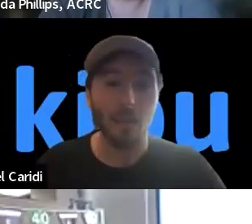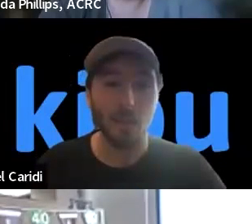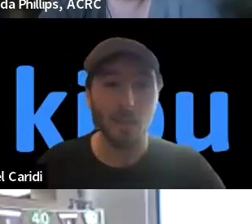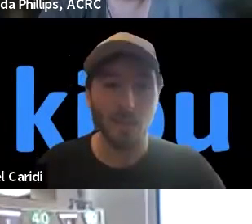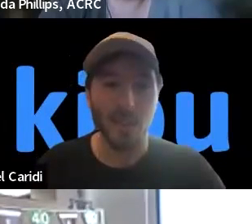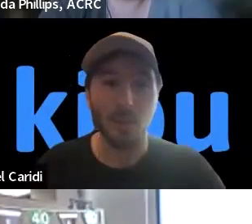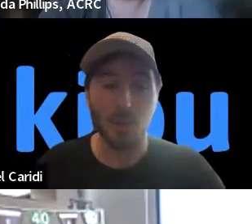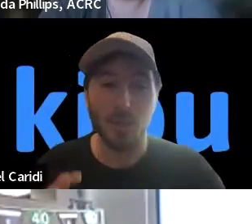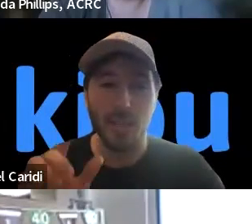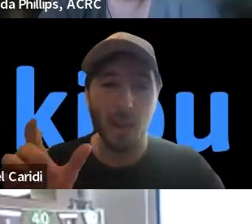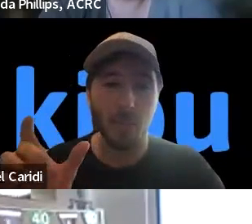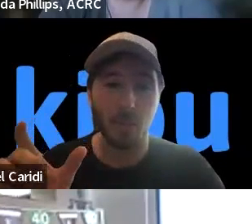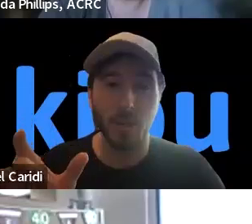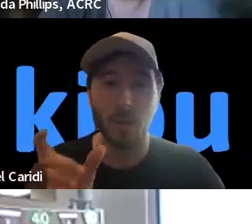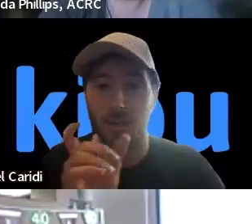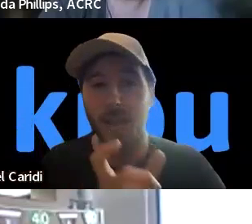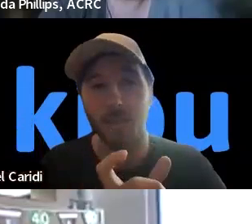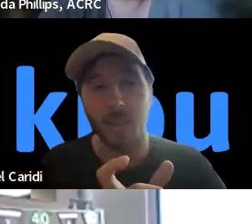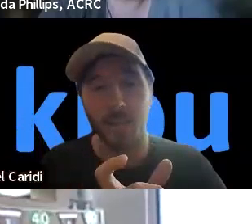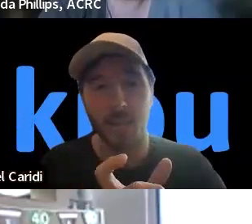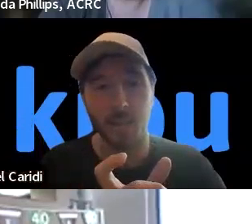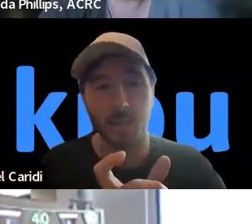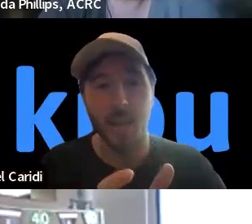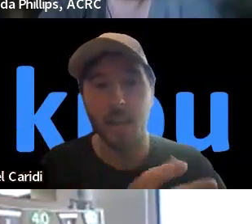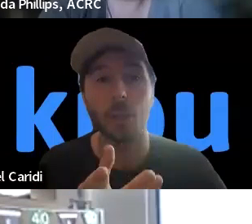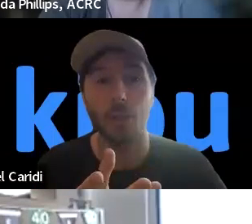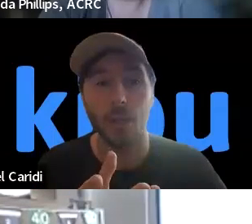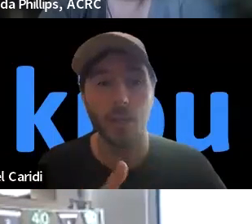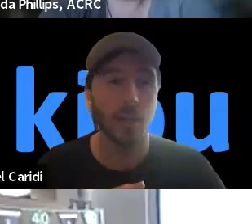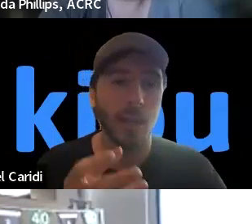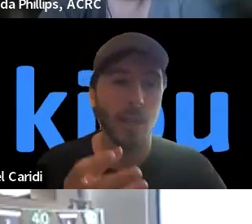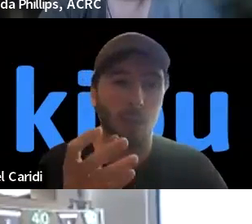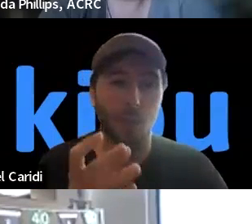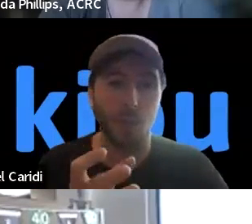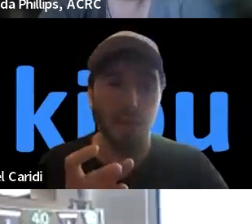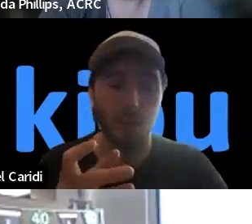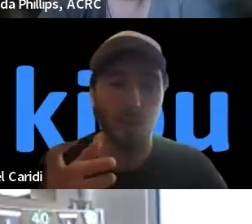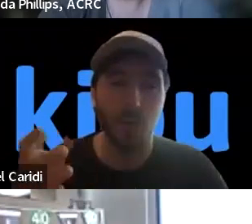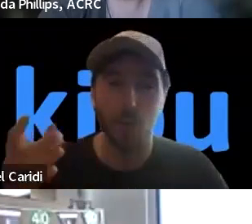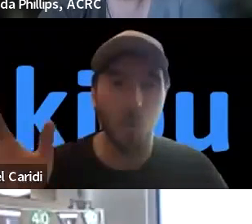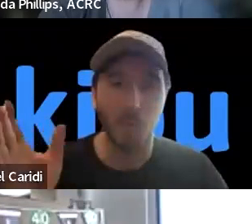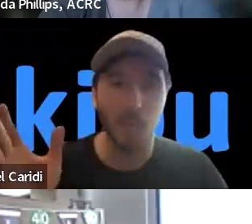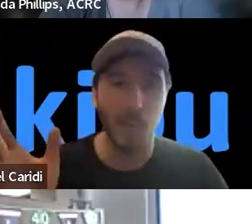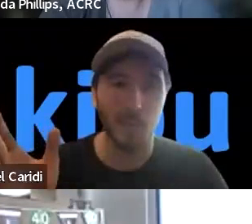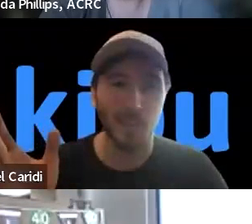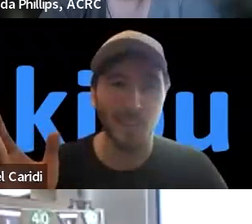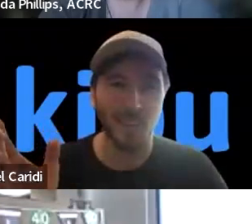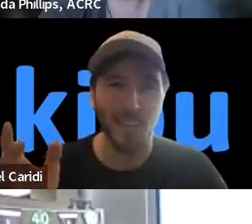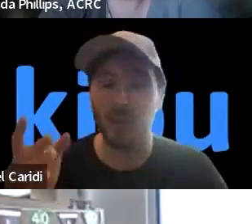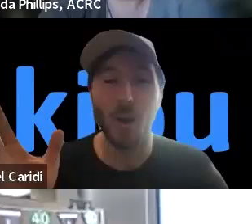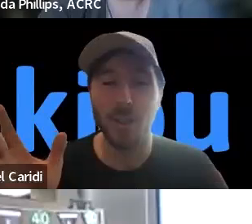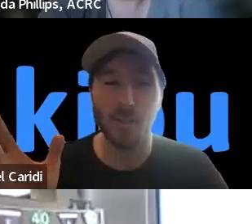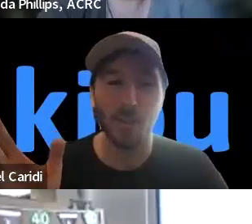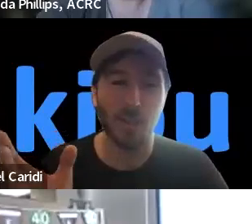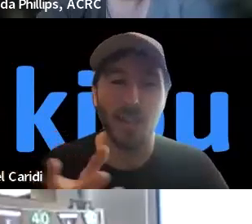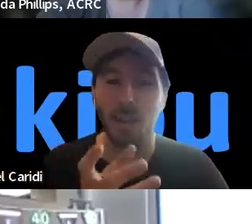the other side of it? If you choose the admin tooling, you actually get the content side included. Oh, If- really? Oh, okay. We didn't don't talk want about that that- before. If